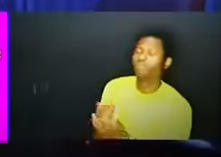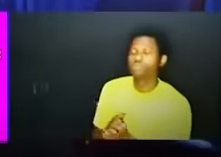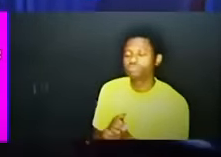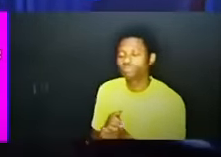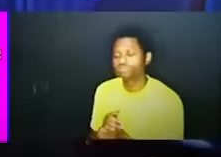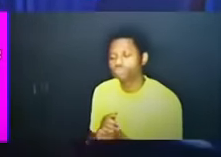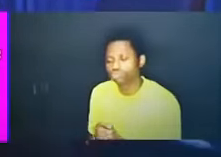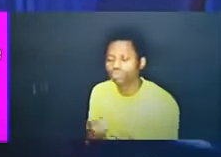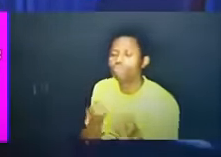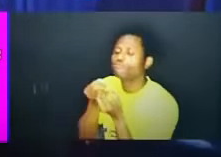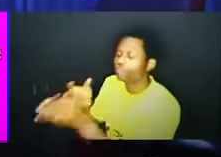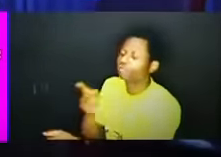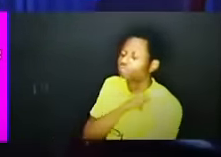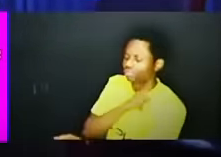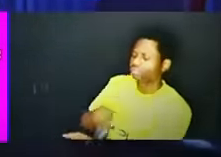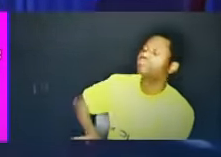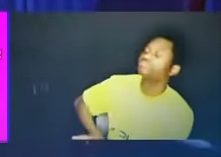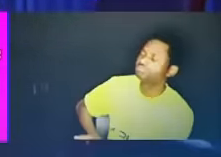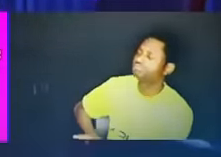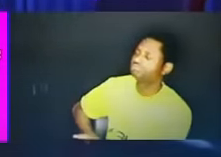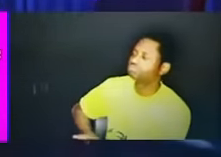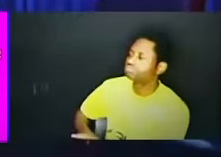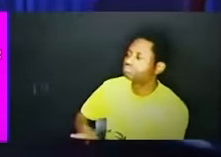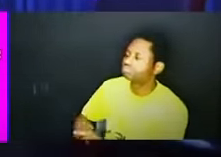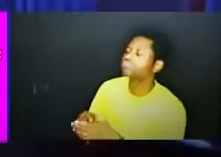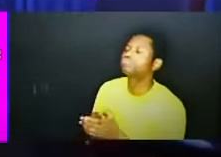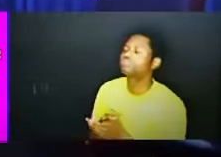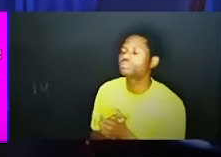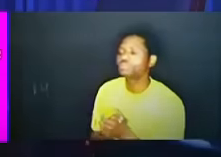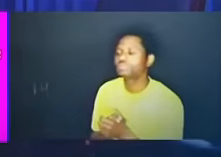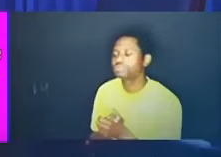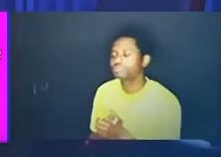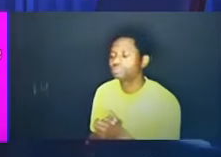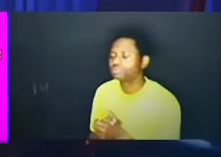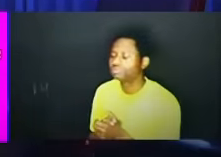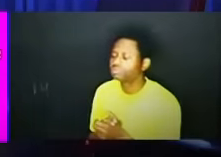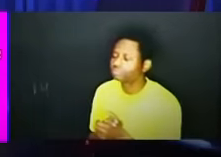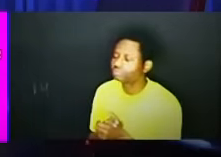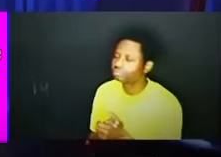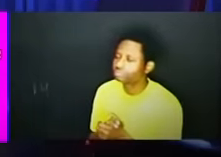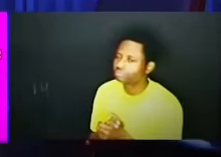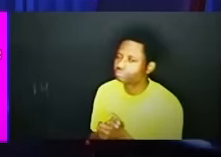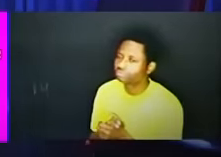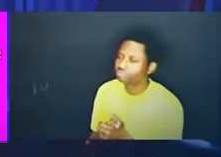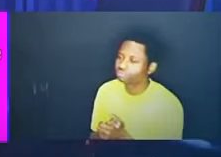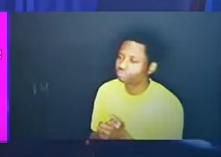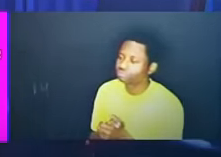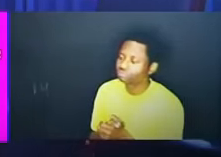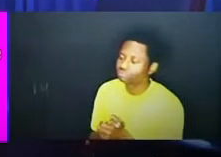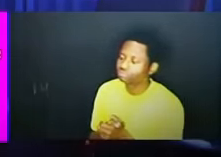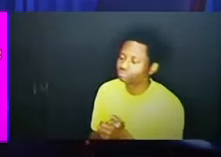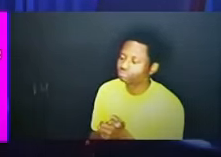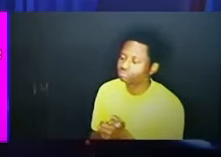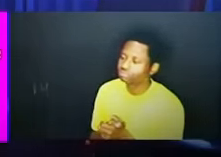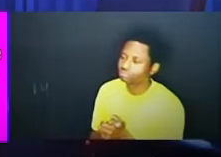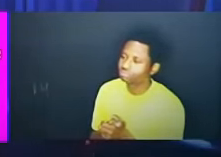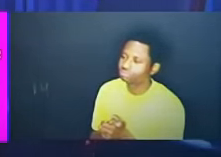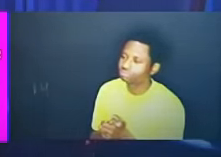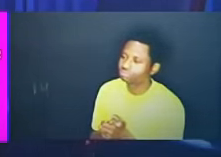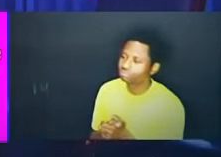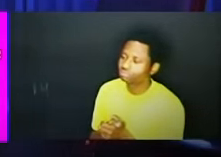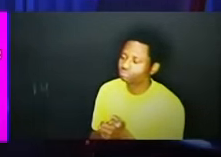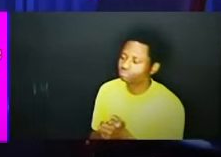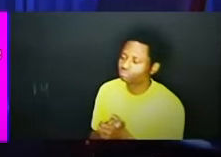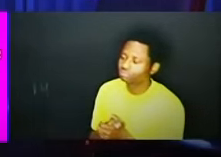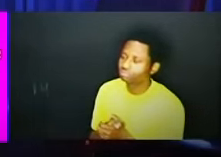yenko esre no so nansa kwan na yenko bo ewurade ye nyankopon afode na wanfa owiade